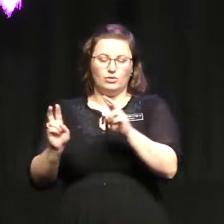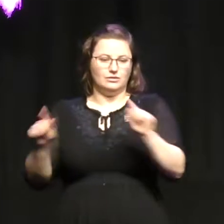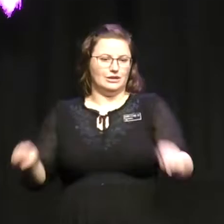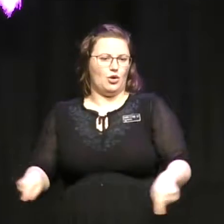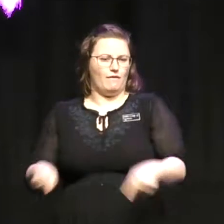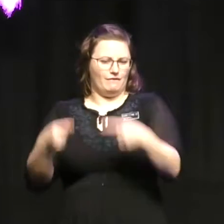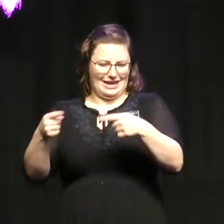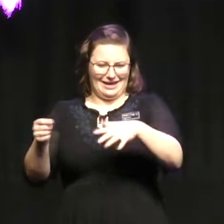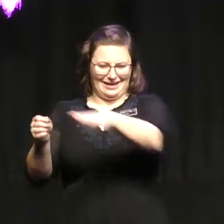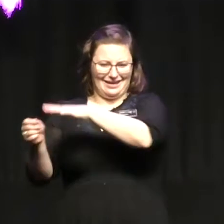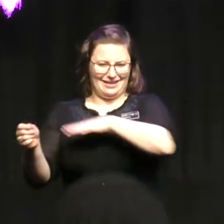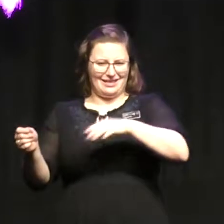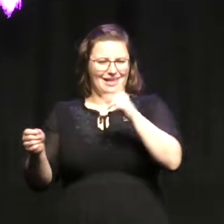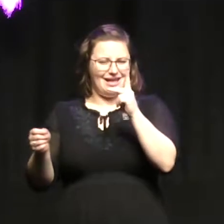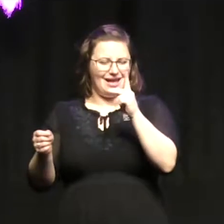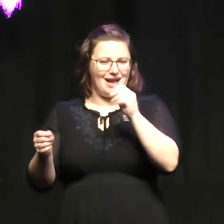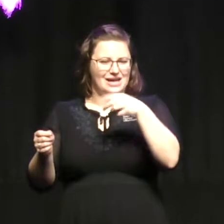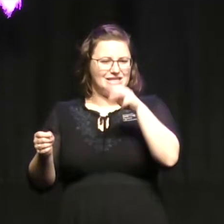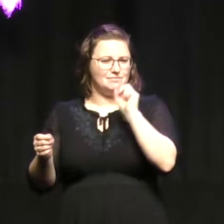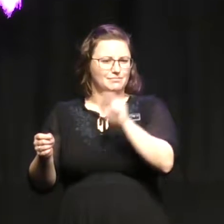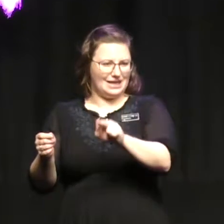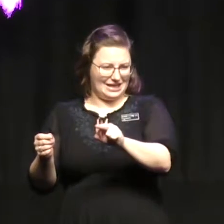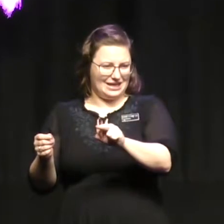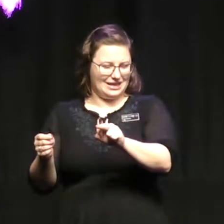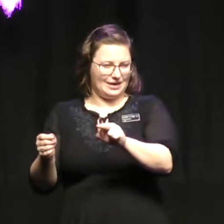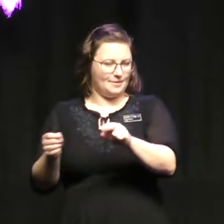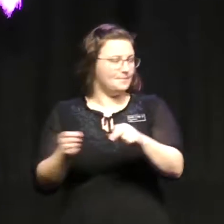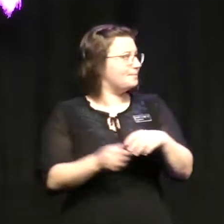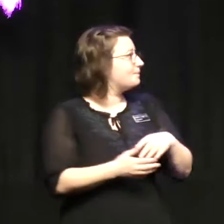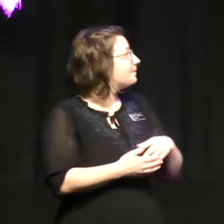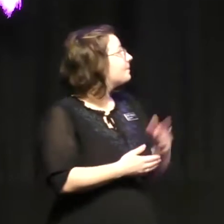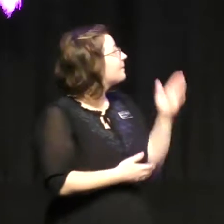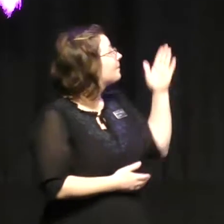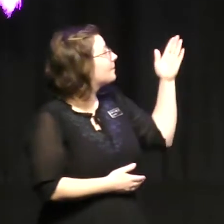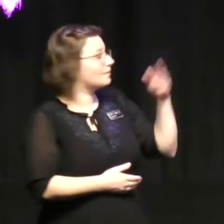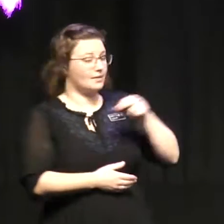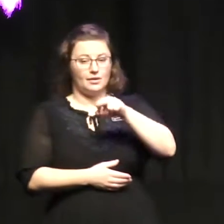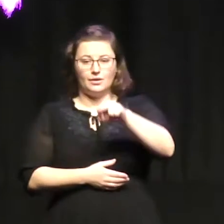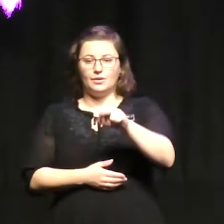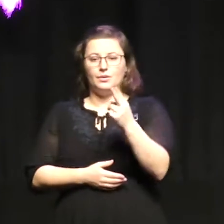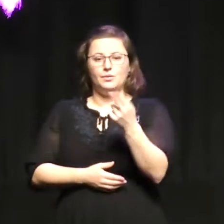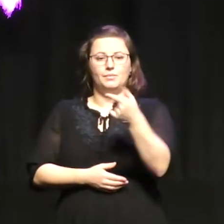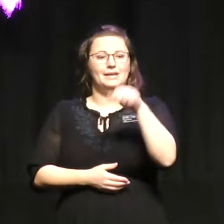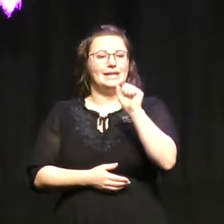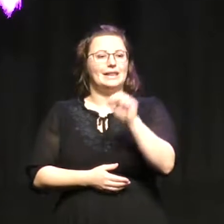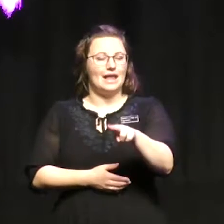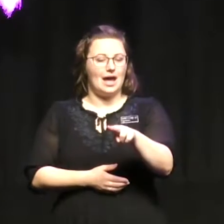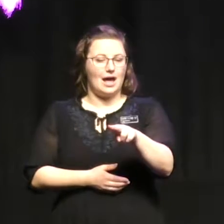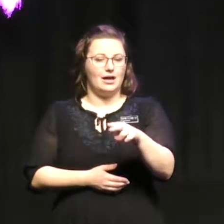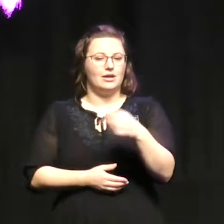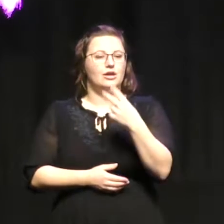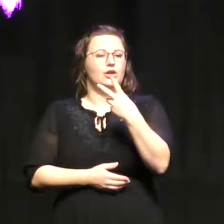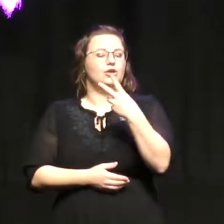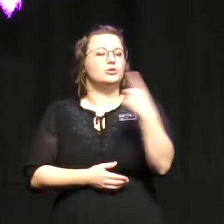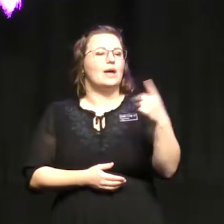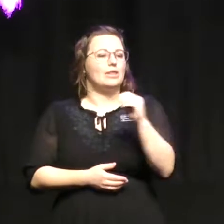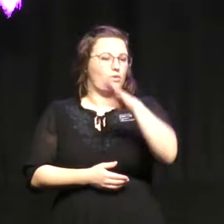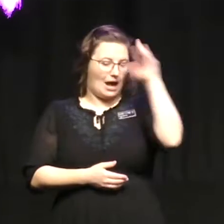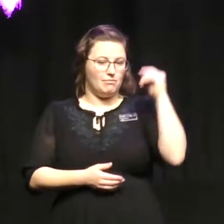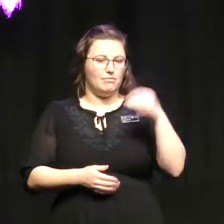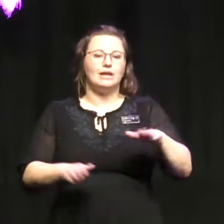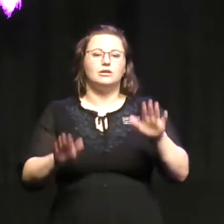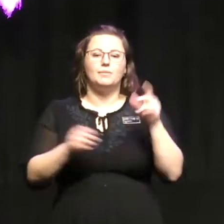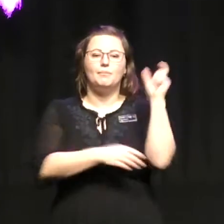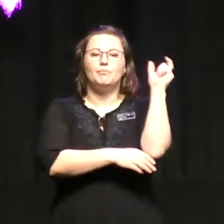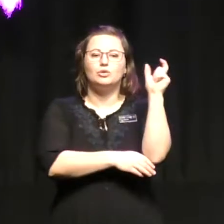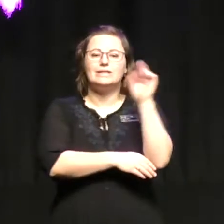affected area of Kashmir in India. This is Rubina Akhtar, a 21-year-old Muslim girl from